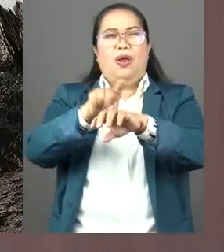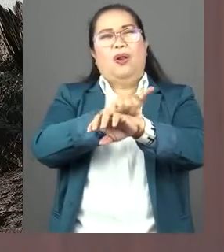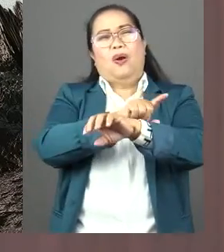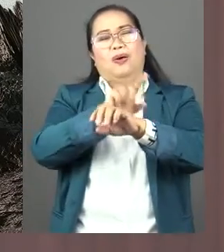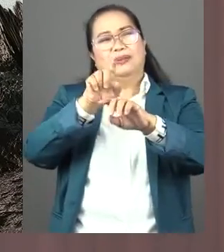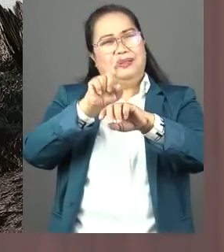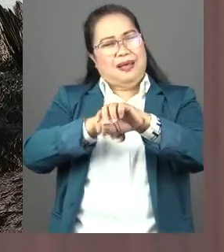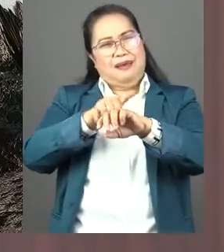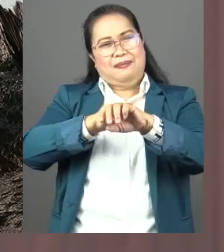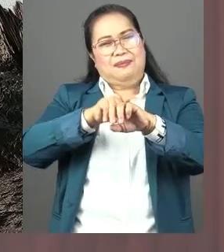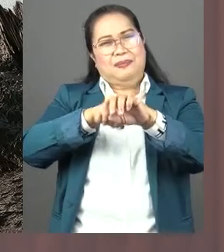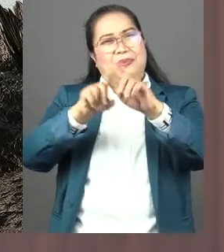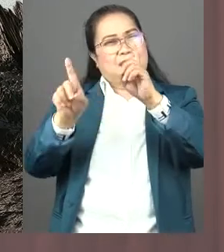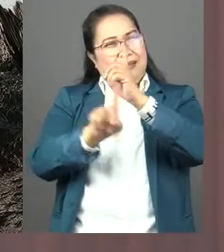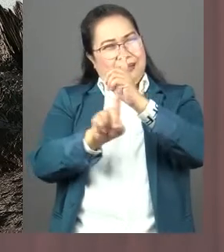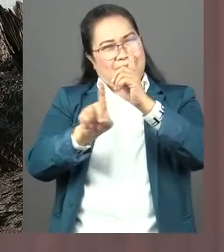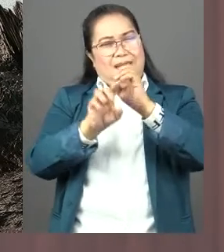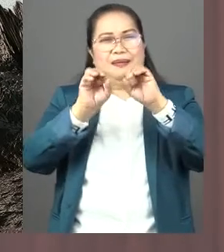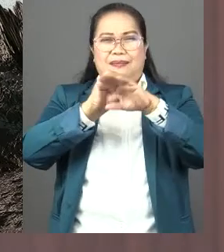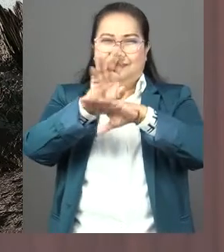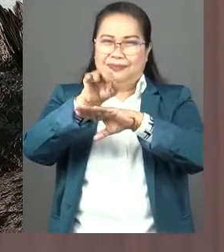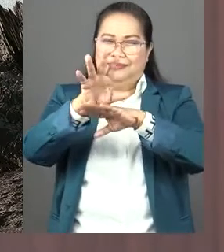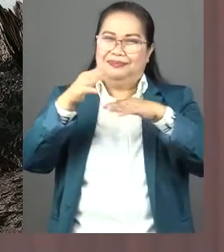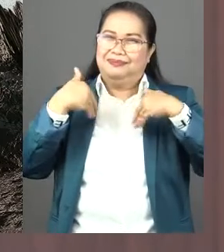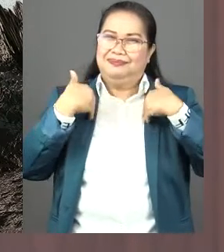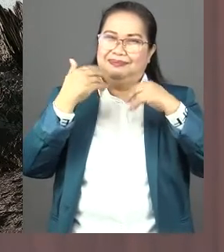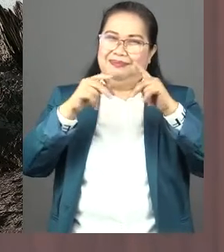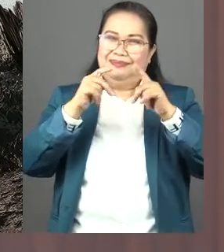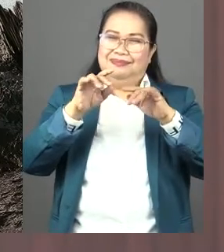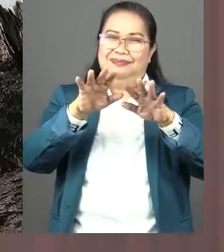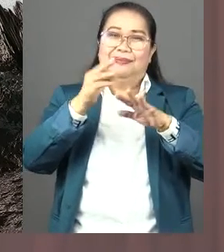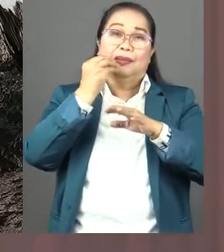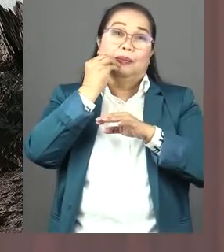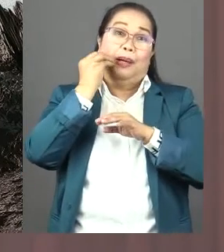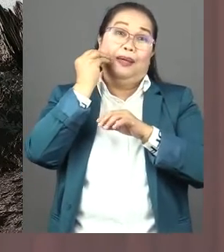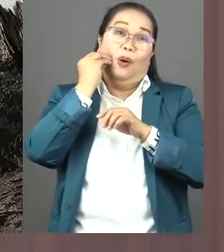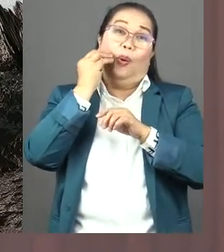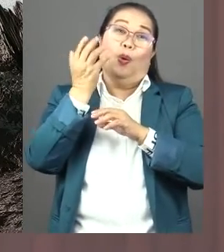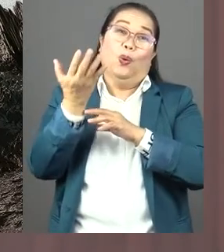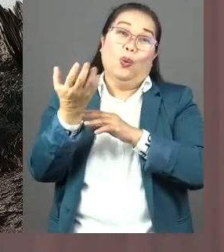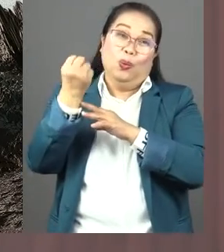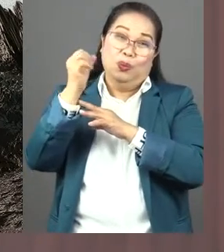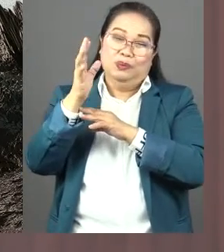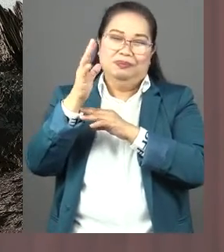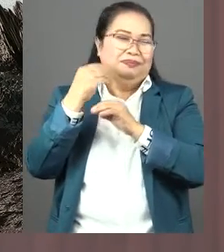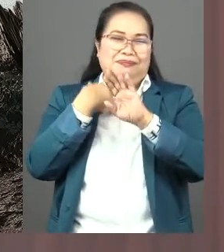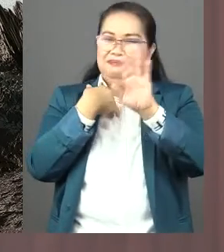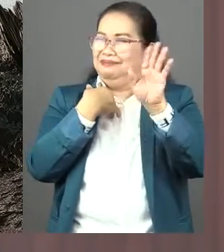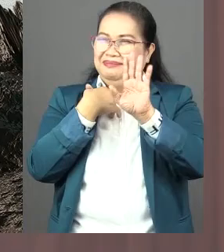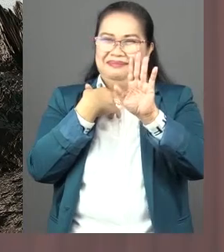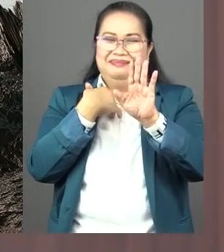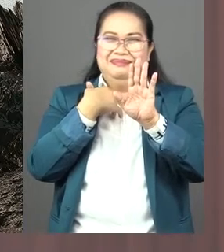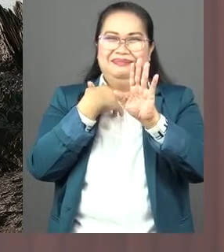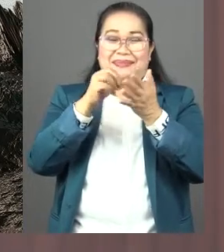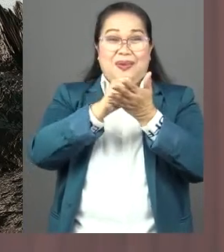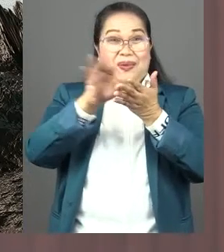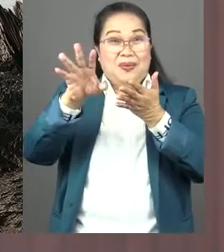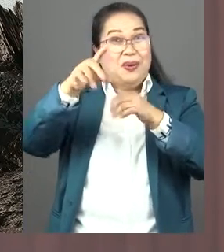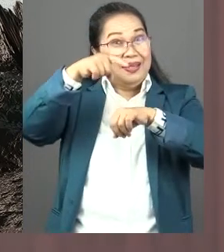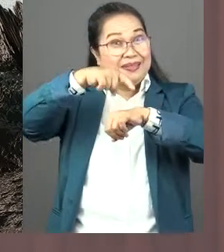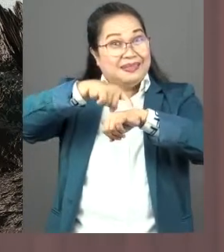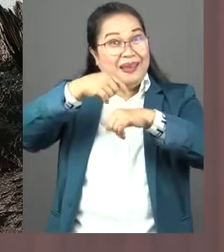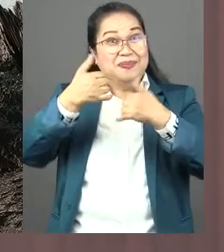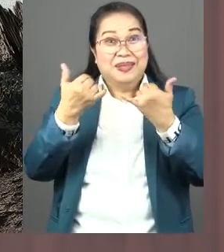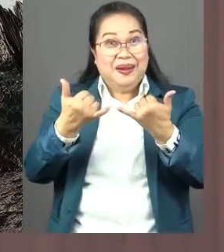elder, counseled young people, including my own at home, I don't want to waste this opportunity